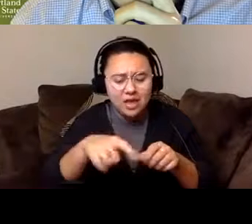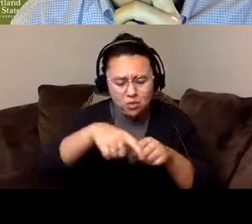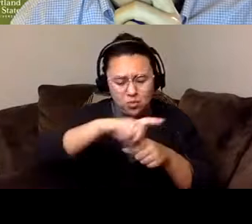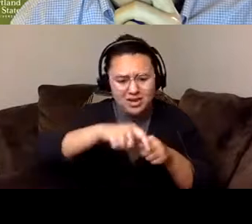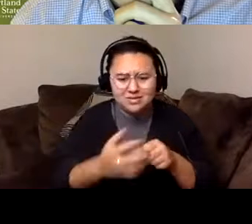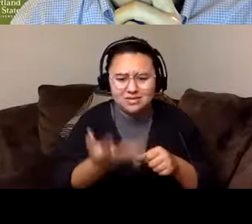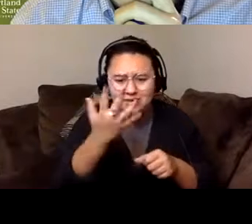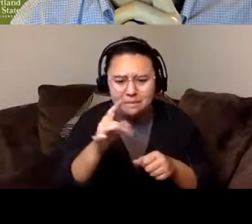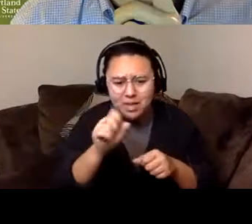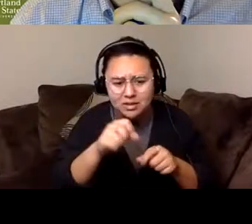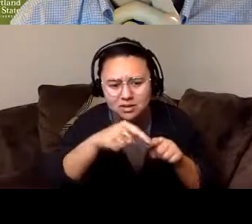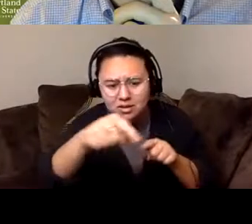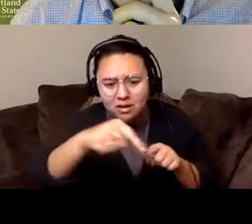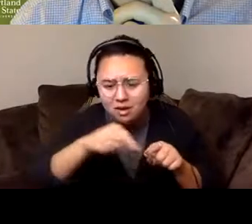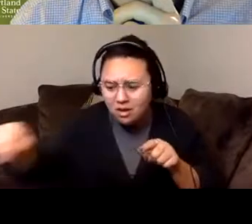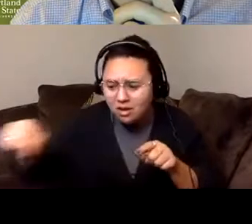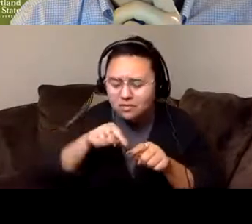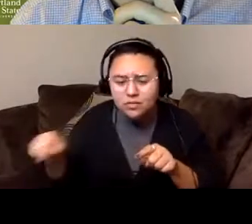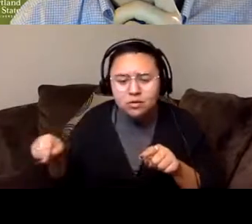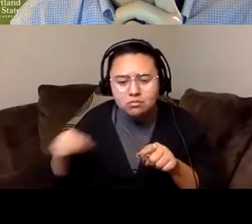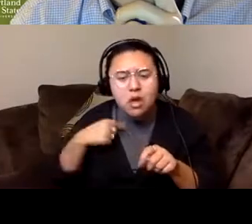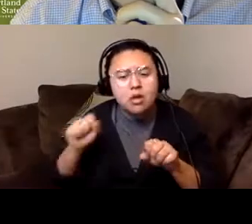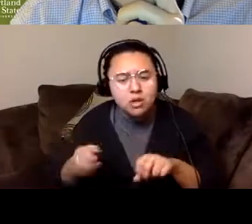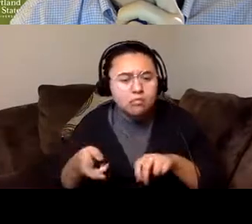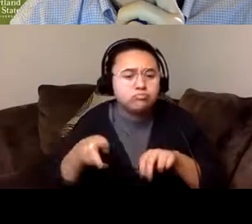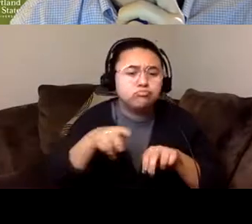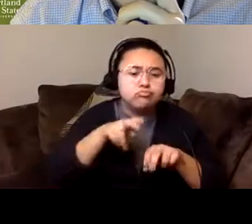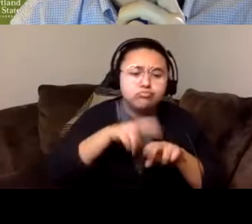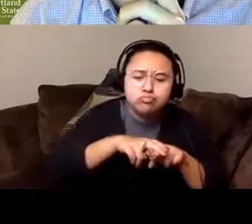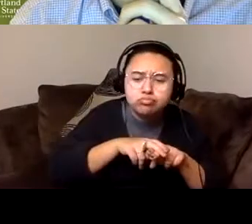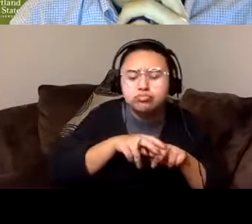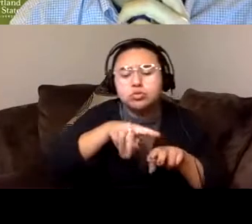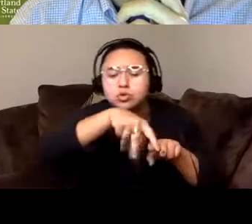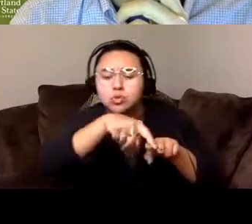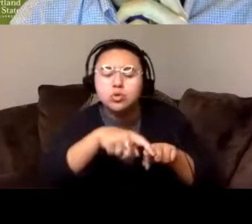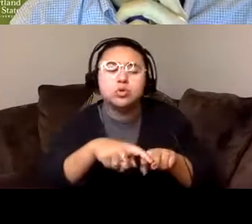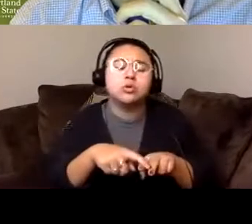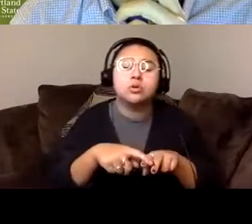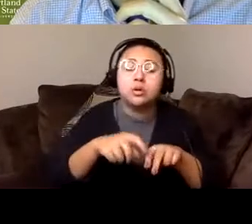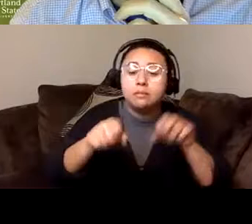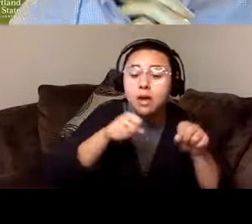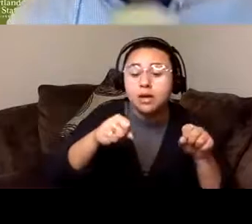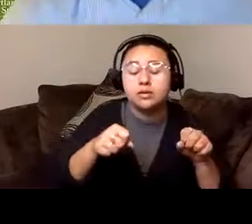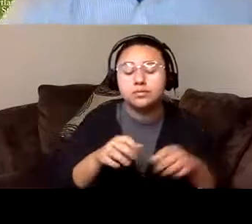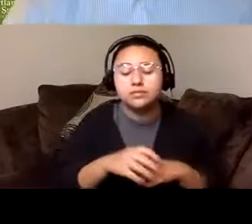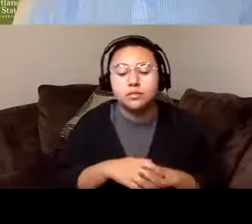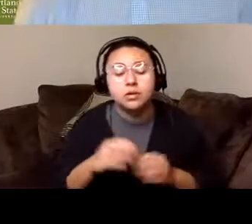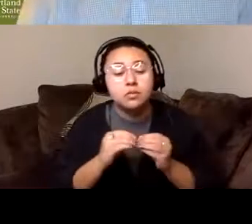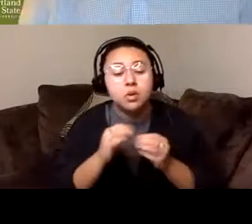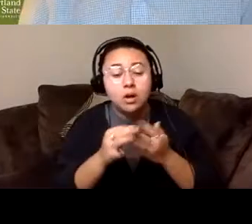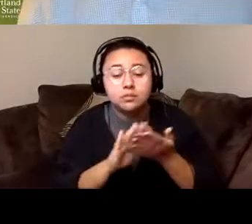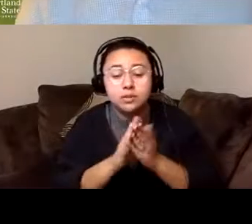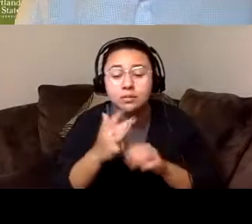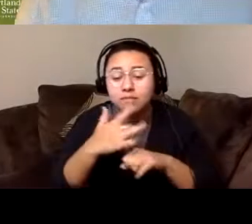an option for them on the streets. And I think that's what we're going to see over the next 5 years, is more options become available to people. And we're going to be looking